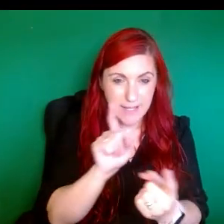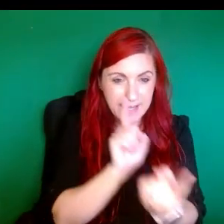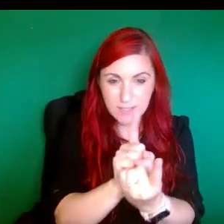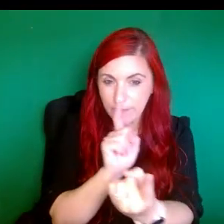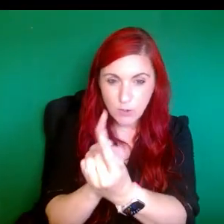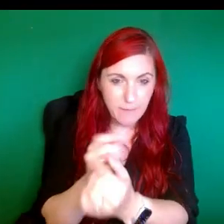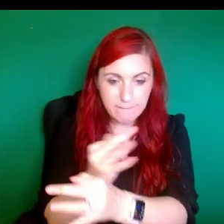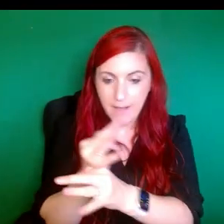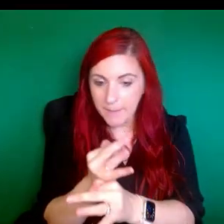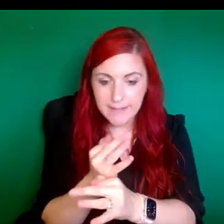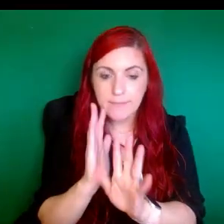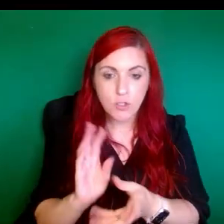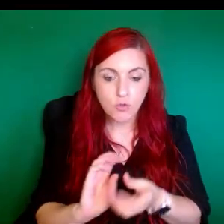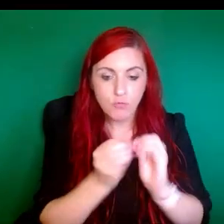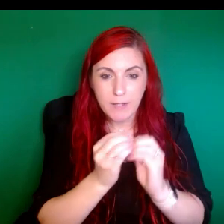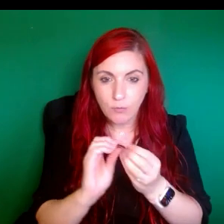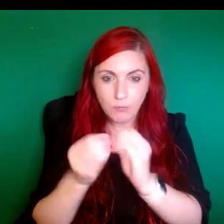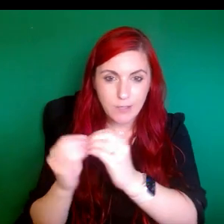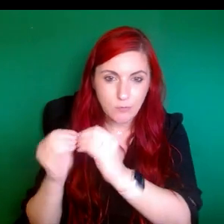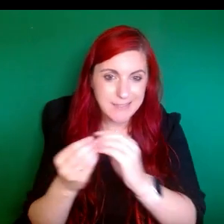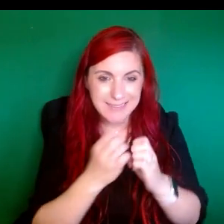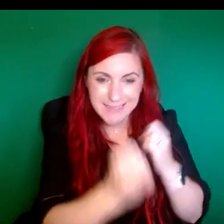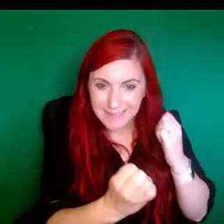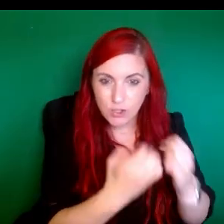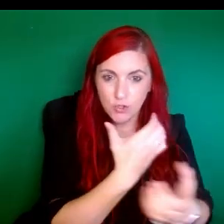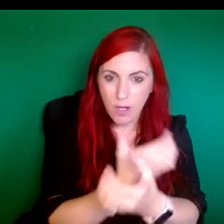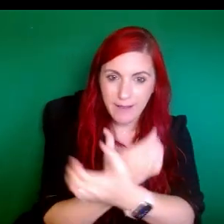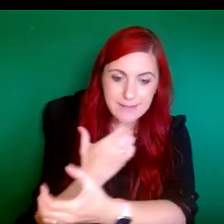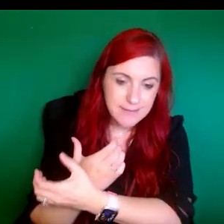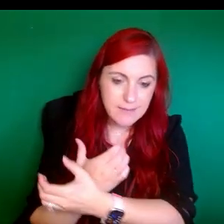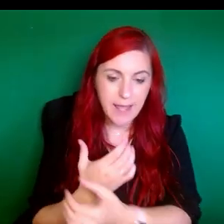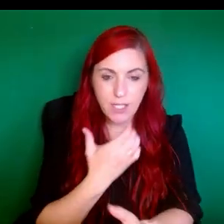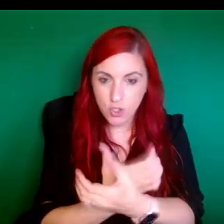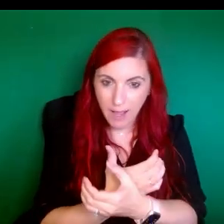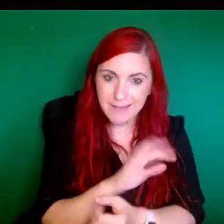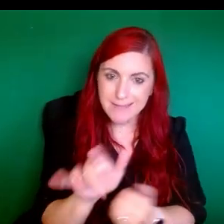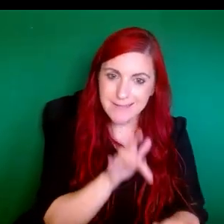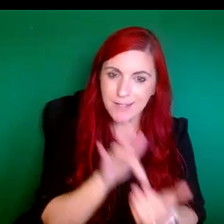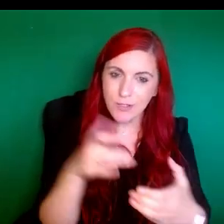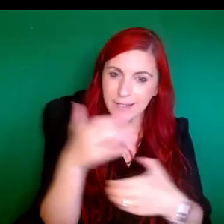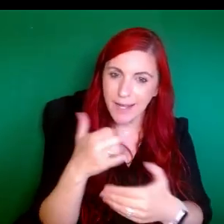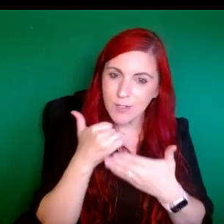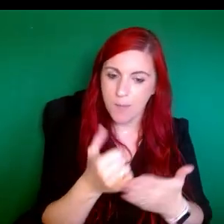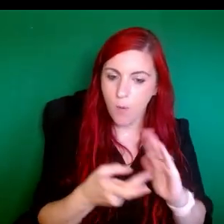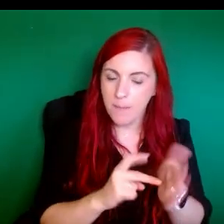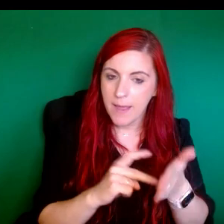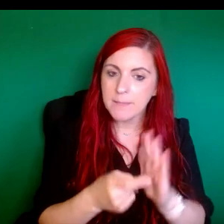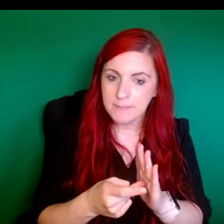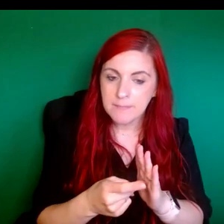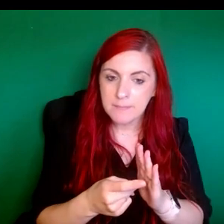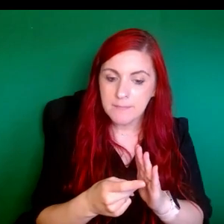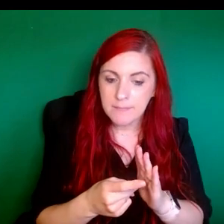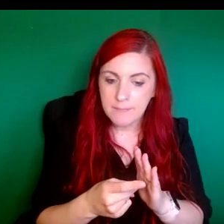an individualised, child-centred care and support plan. And our worker, Jana, looks at the needs